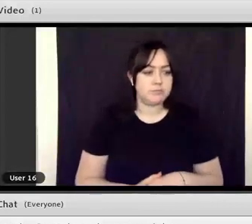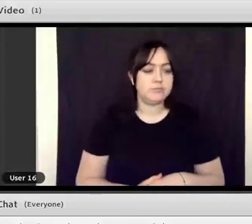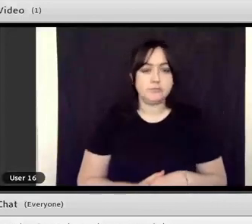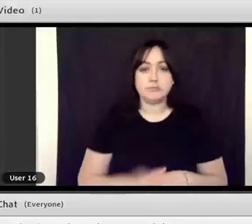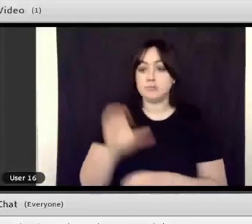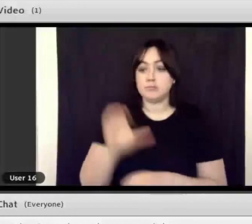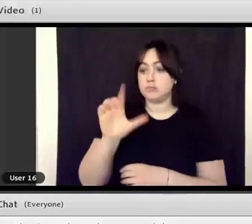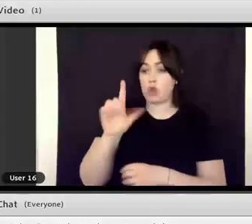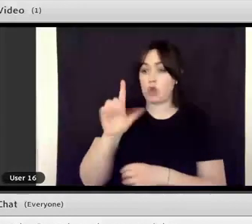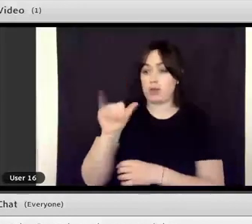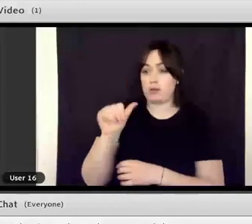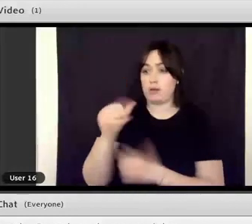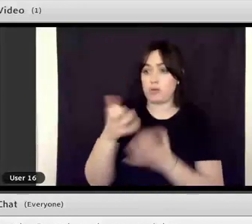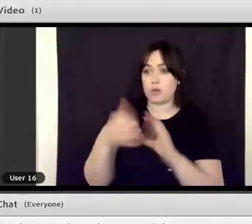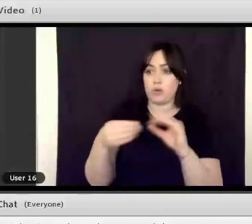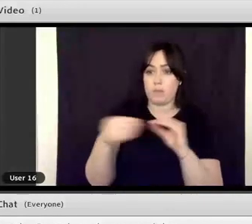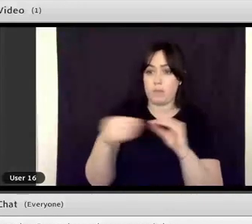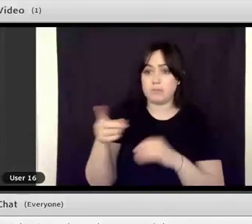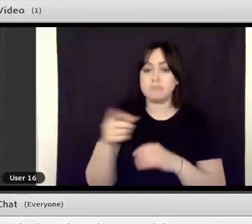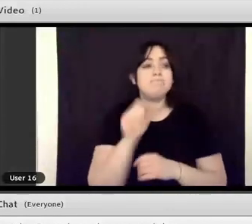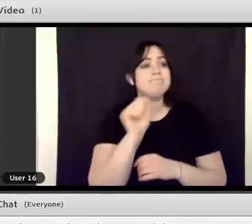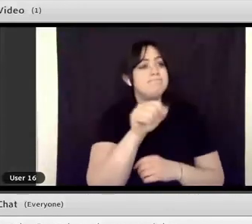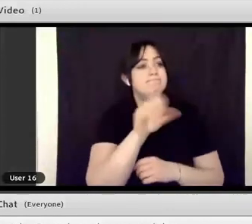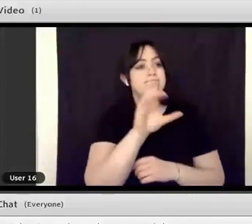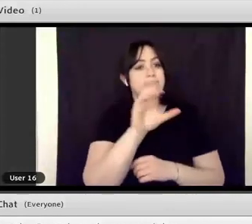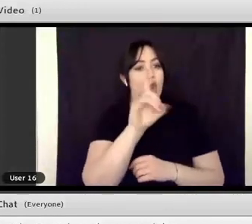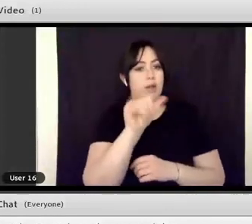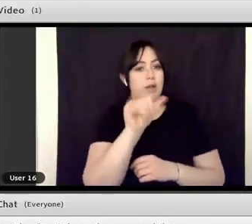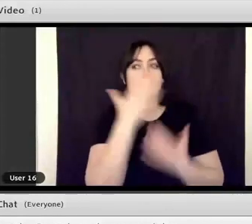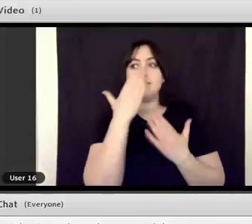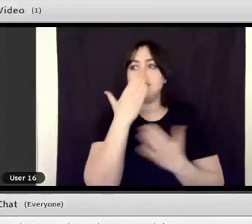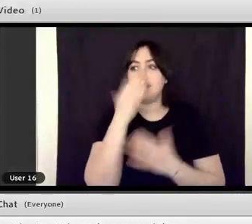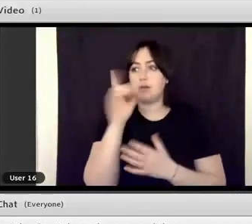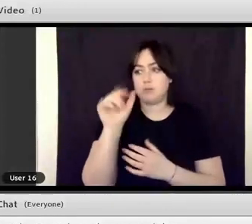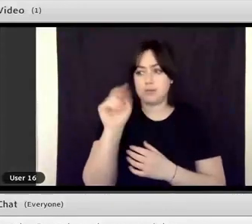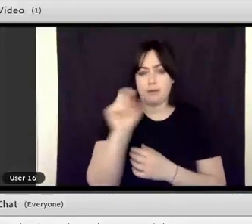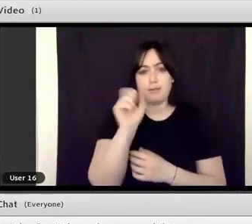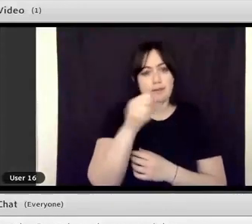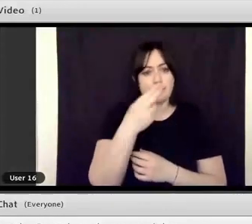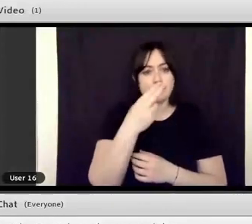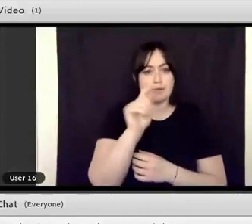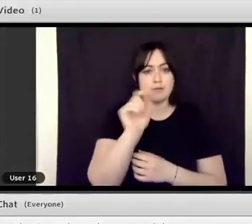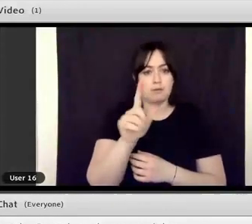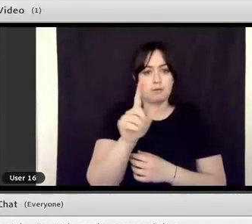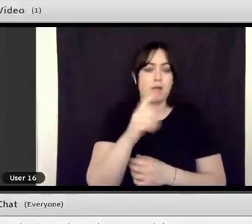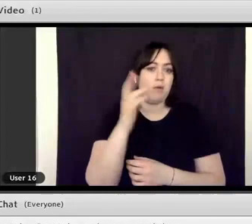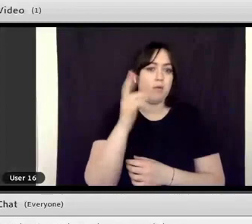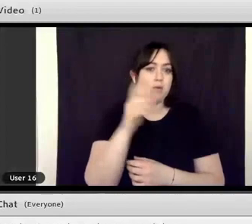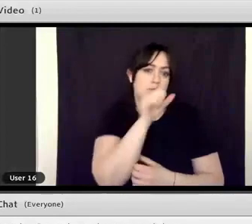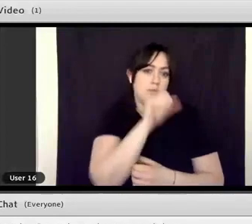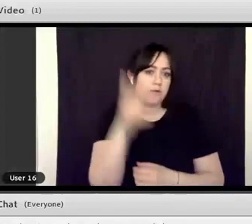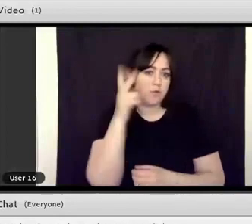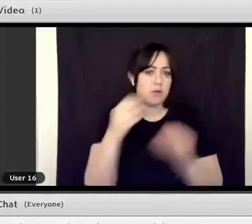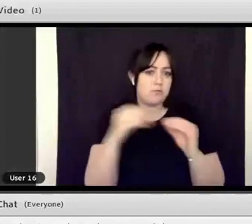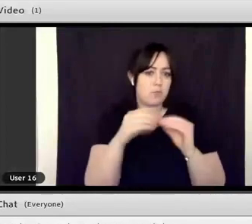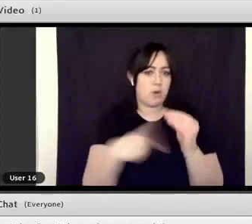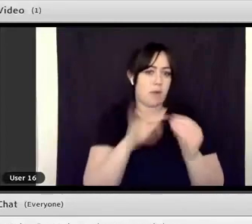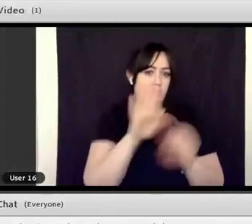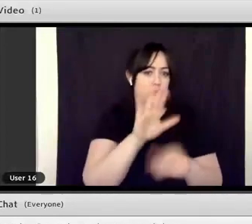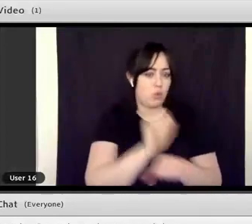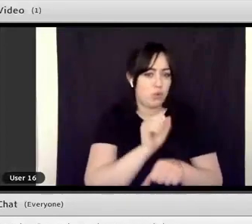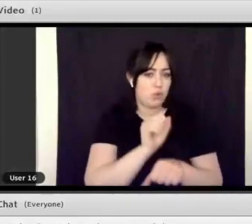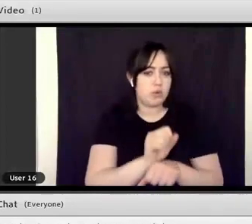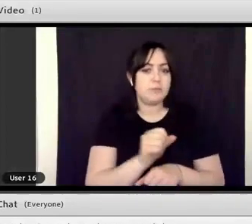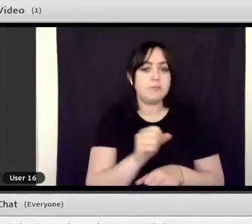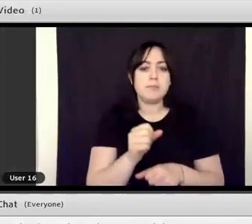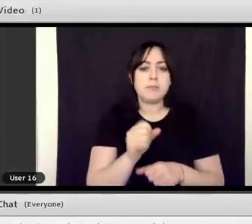Yes, thank you, Dan. Indeed, I would love, Hetal, to hear more about your work. And as I mentioned in the chat, we are going to be doing together